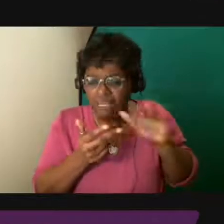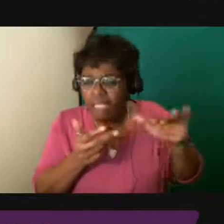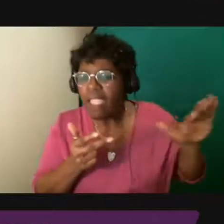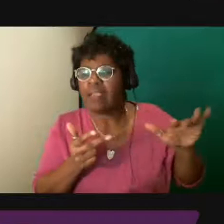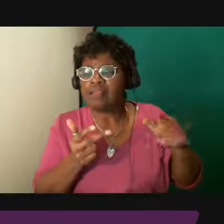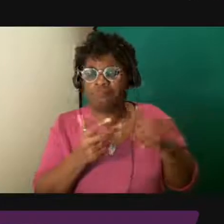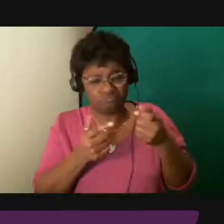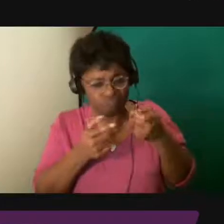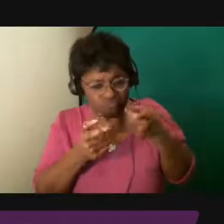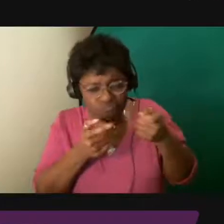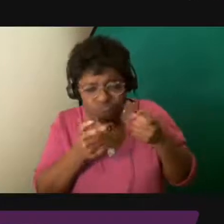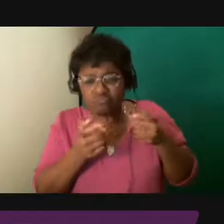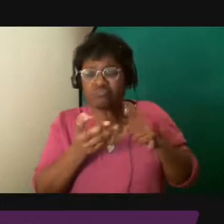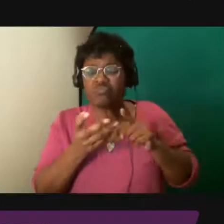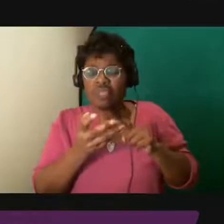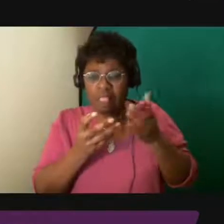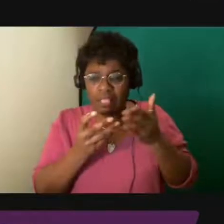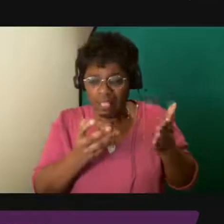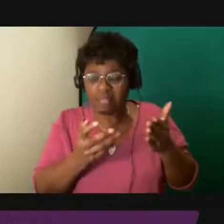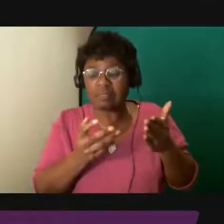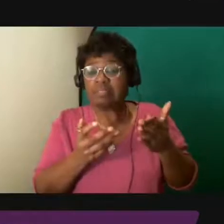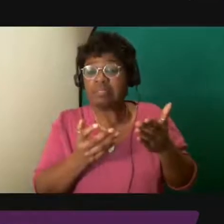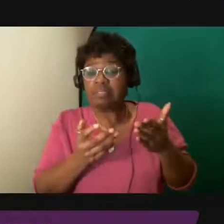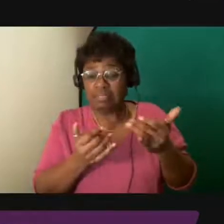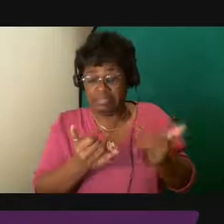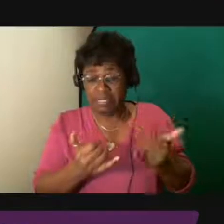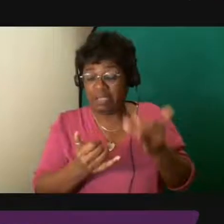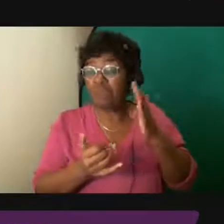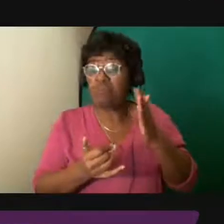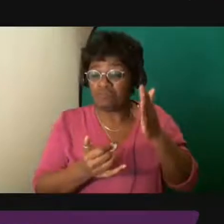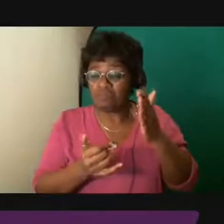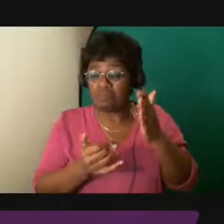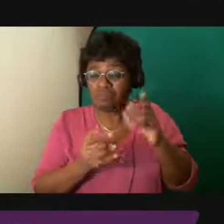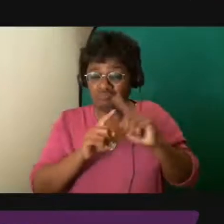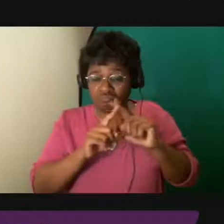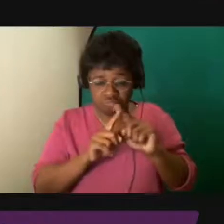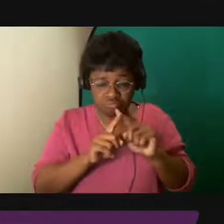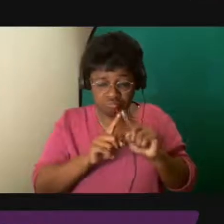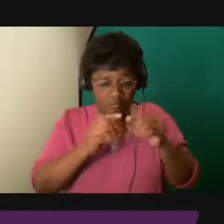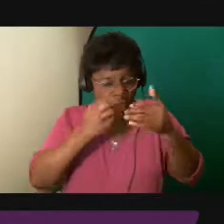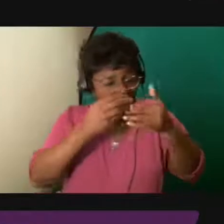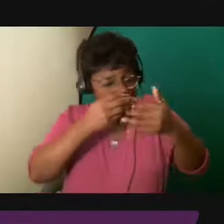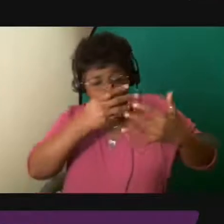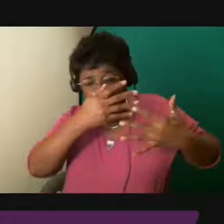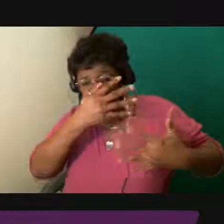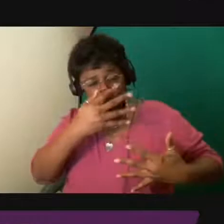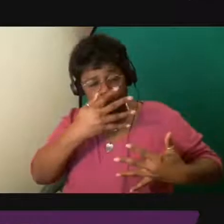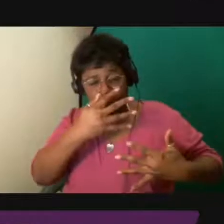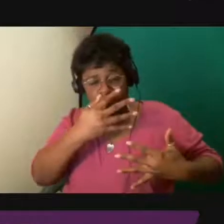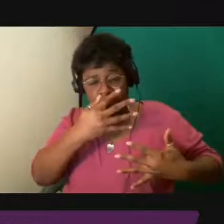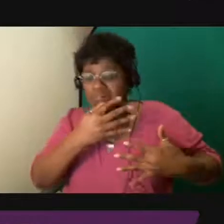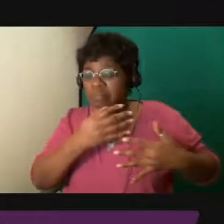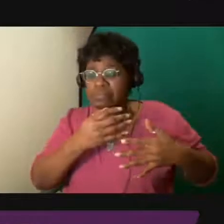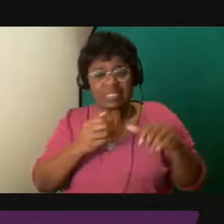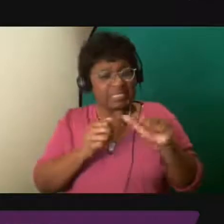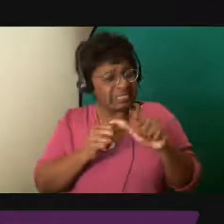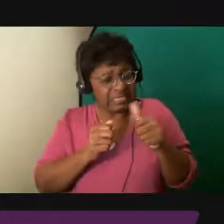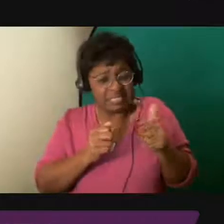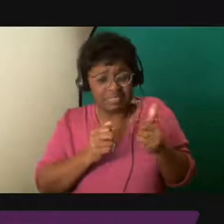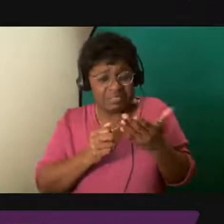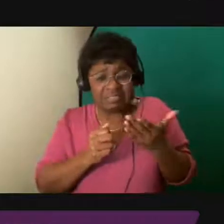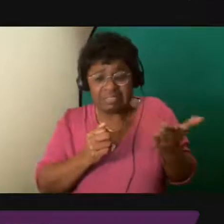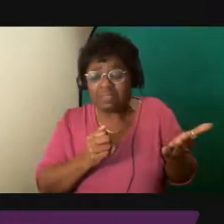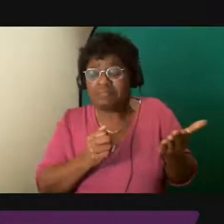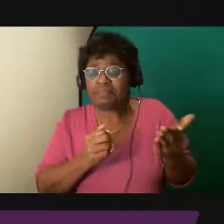nor powers, nor things present, nor things to come, nor height, nor depth, nor any other